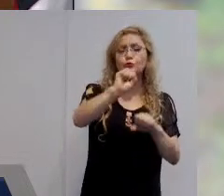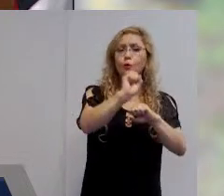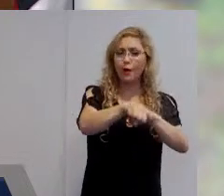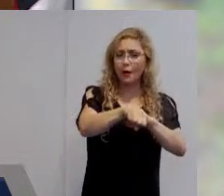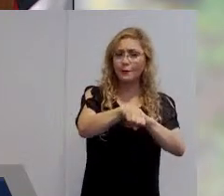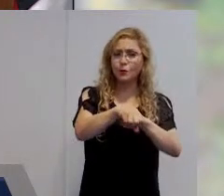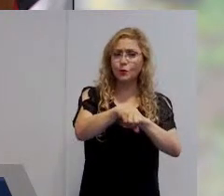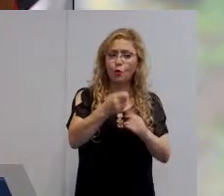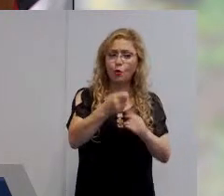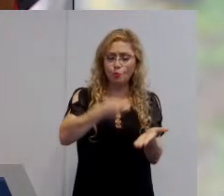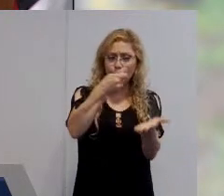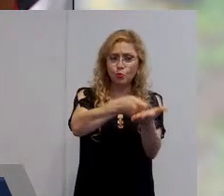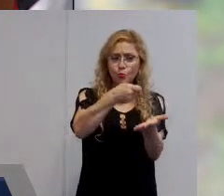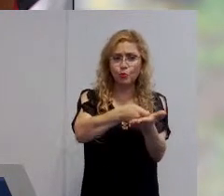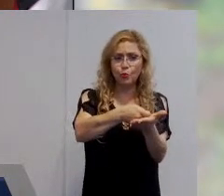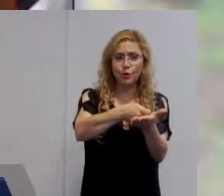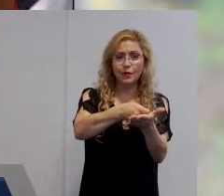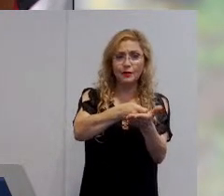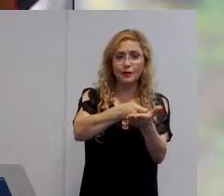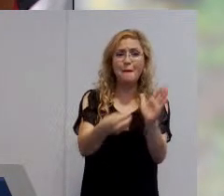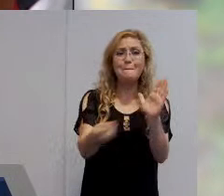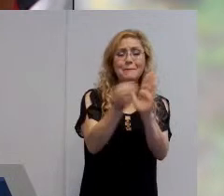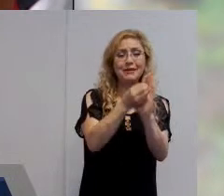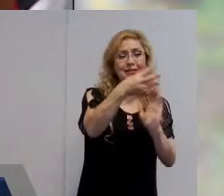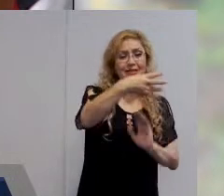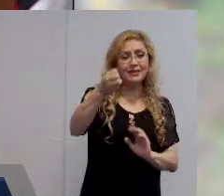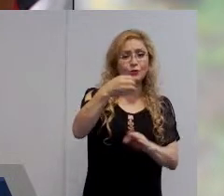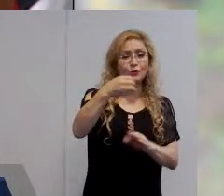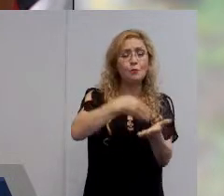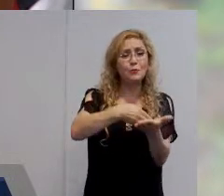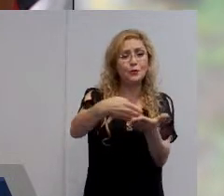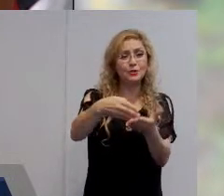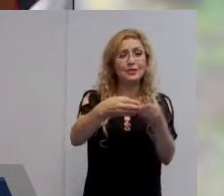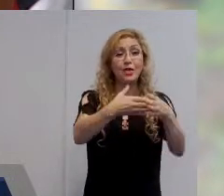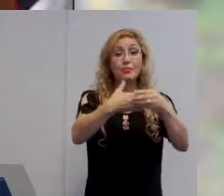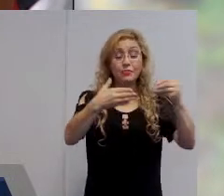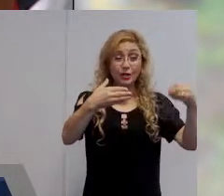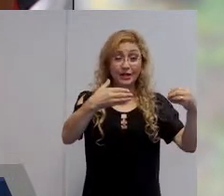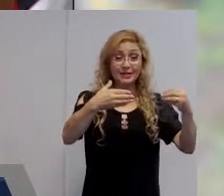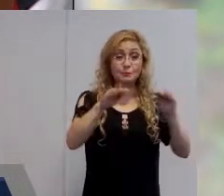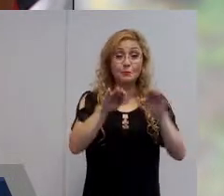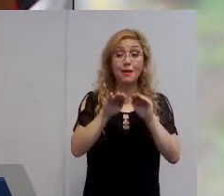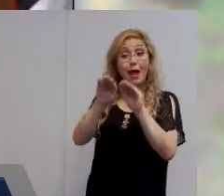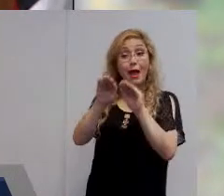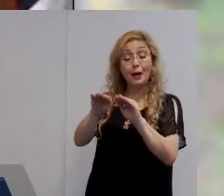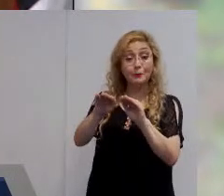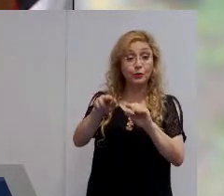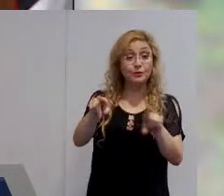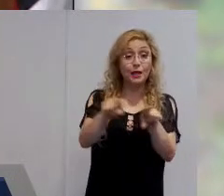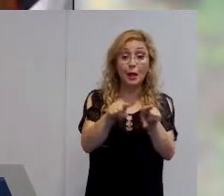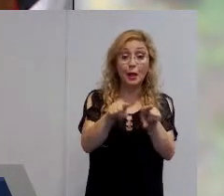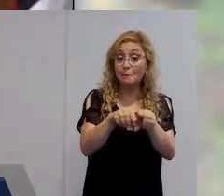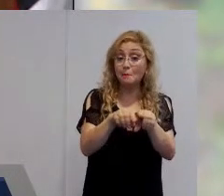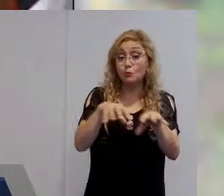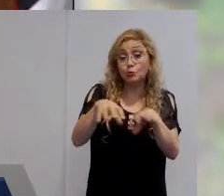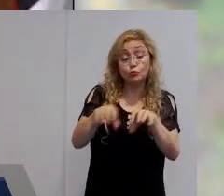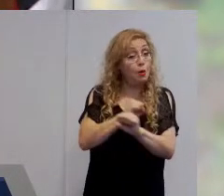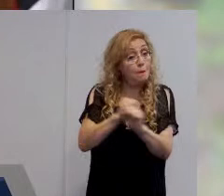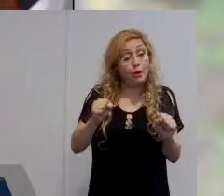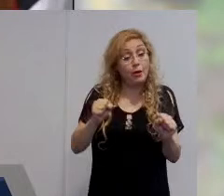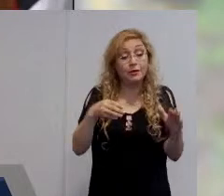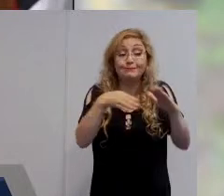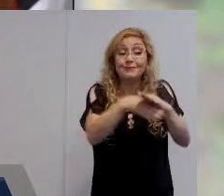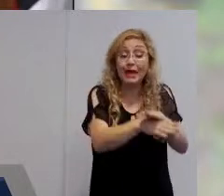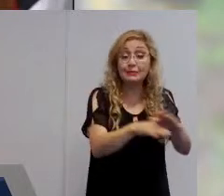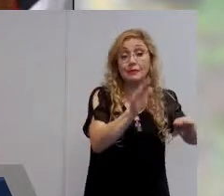we have approved a financing of more than $300 million to support our